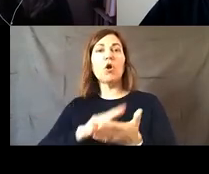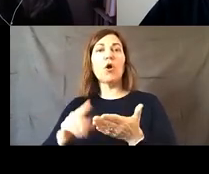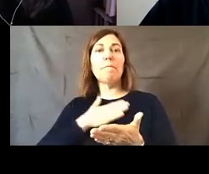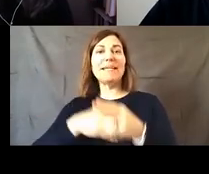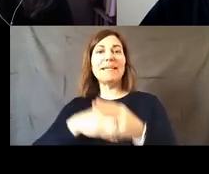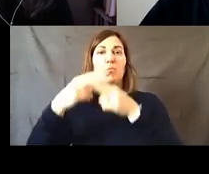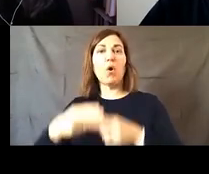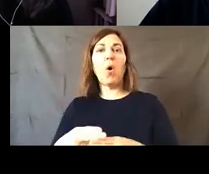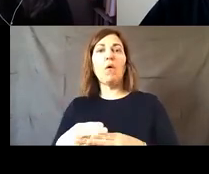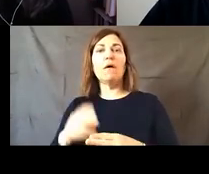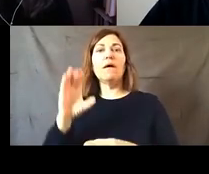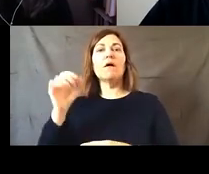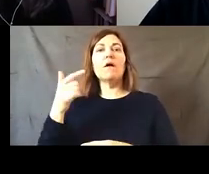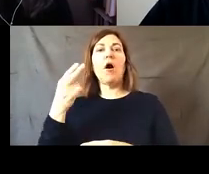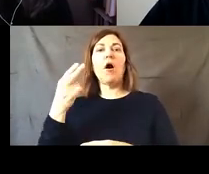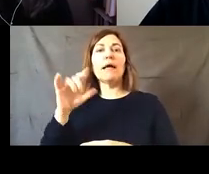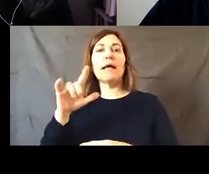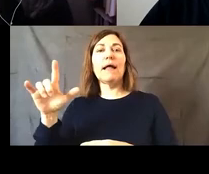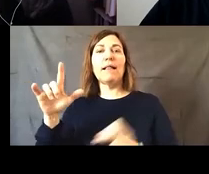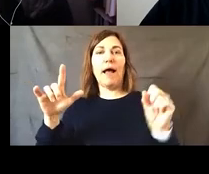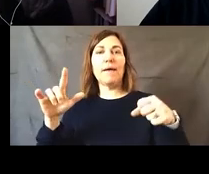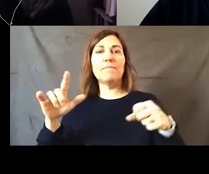Mr. Coghill. Aye.